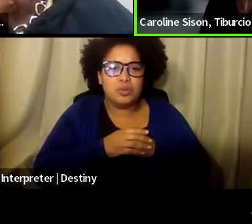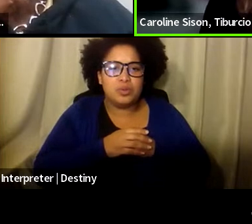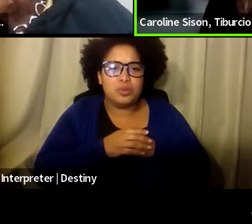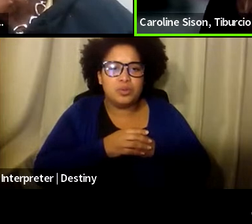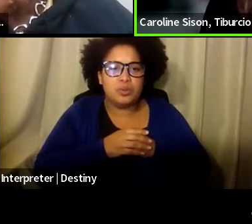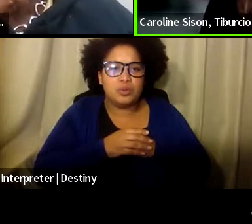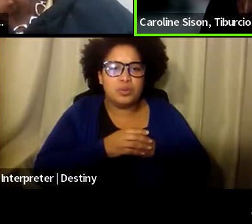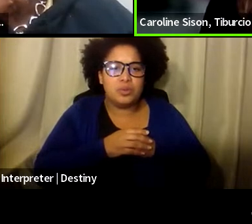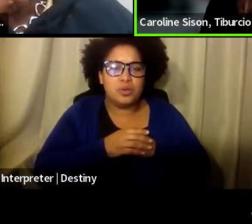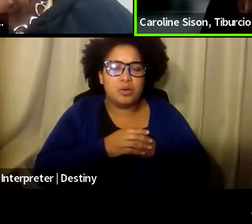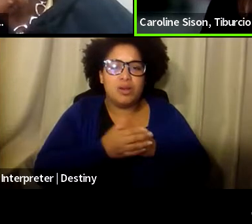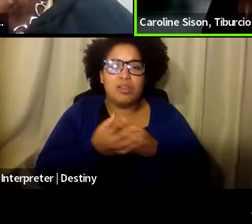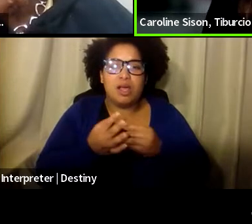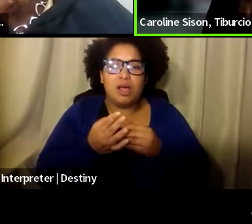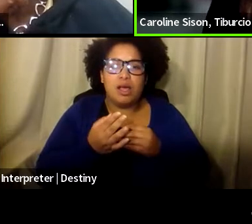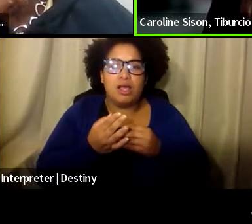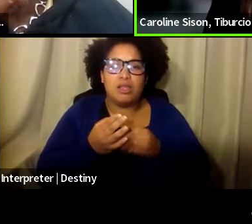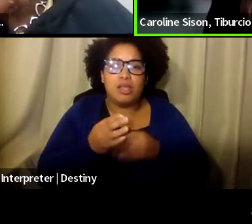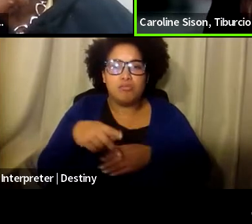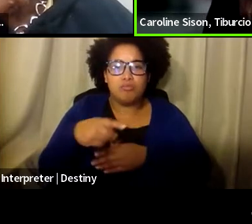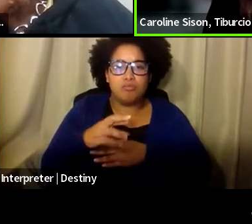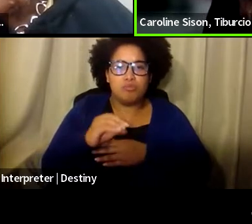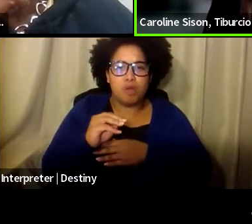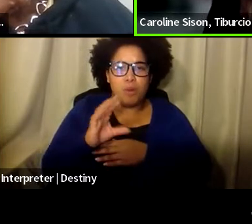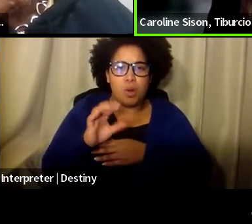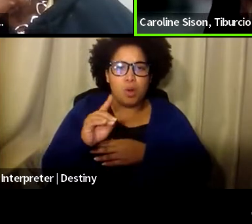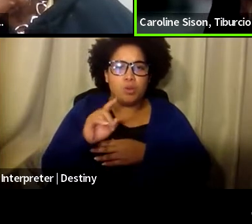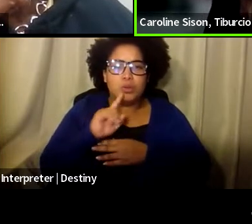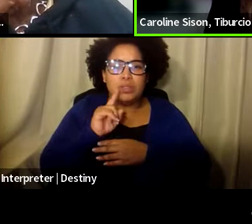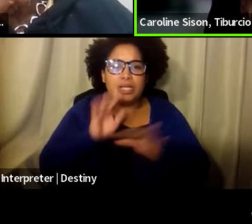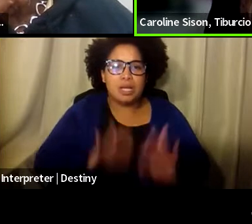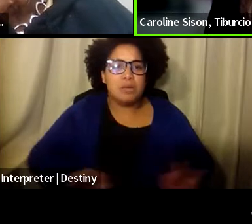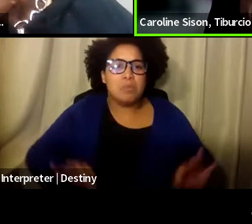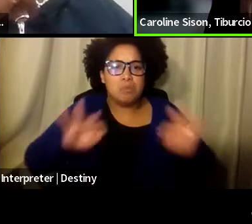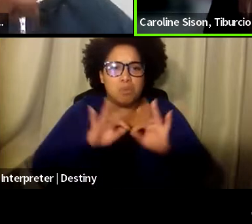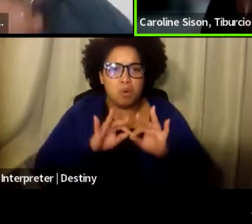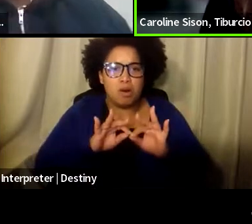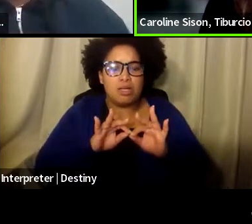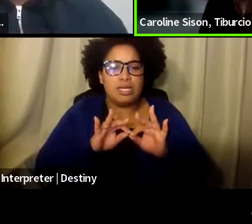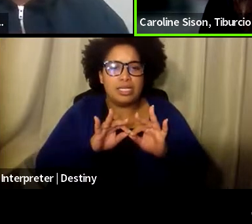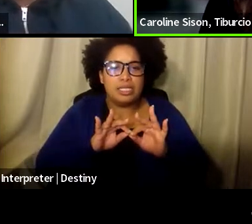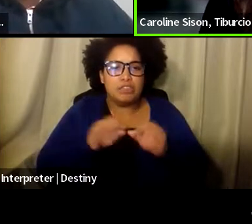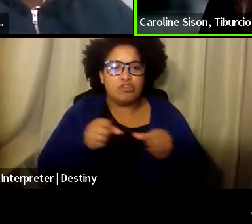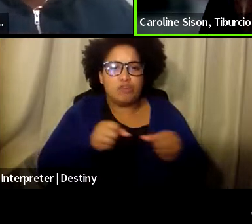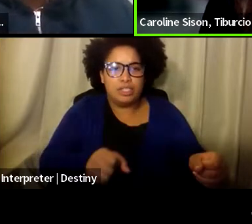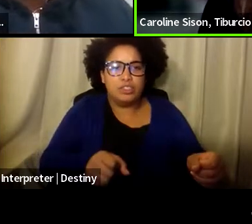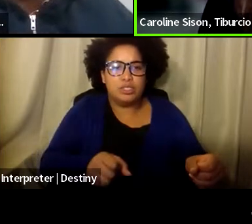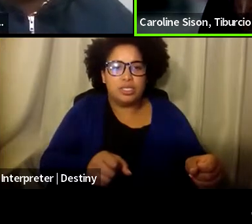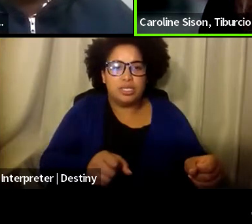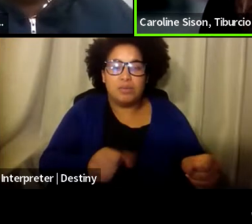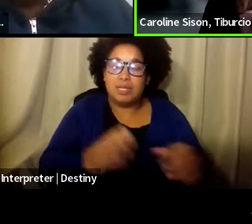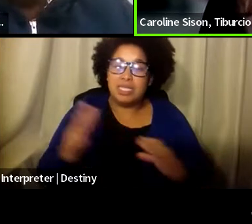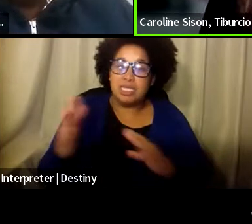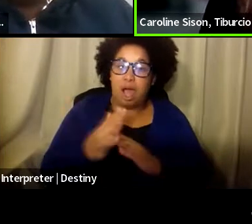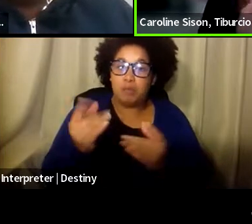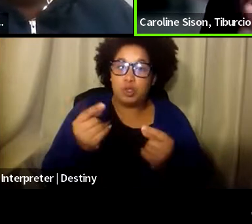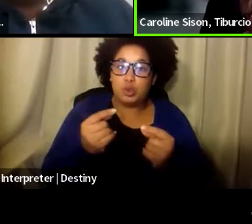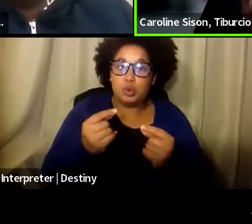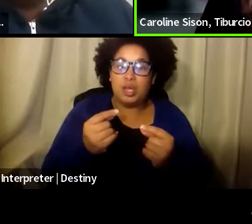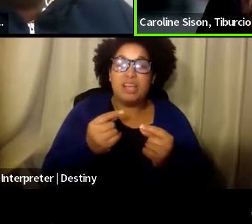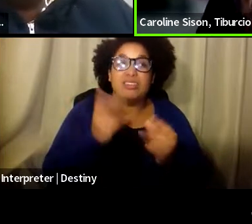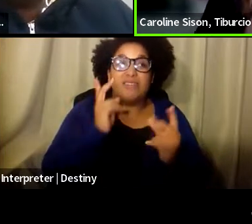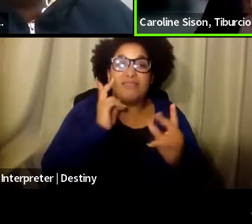strategy in all of this. What we found that was really helpful was doing door-to-door outreach. As I had